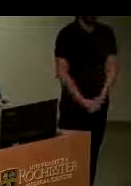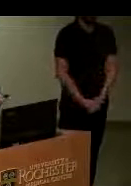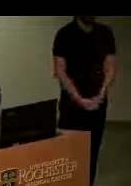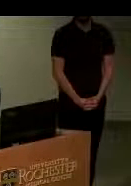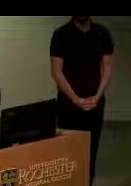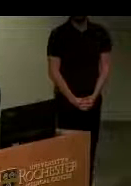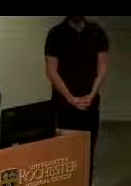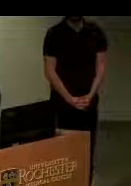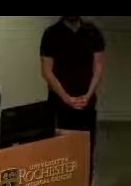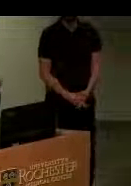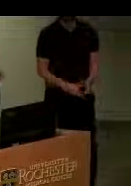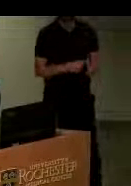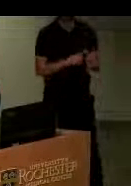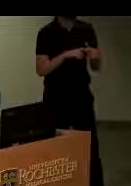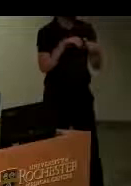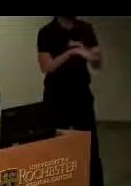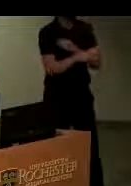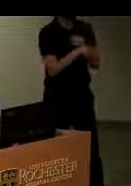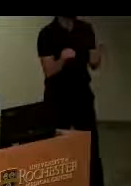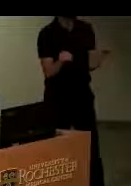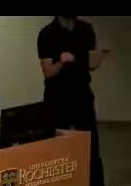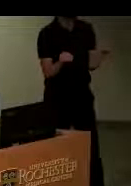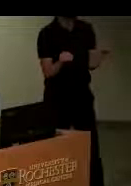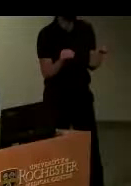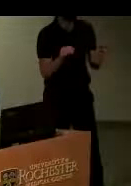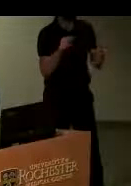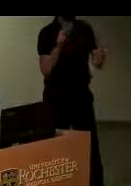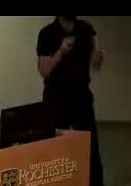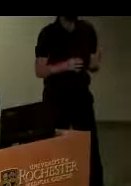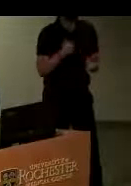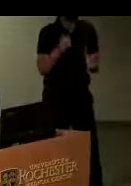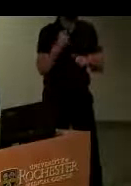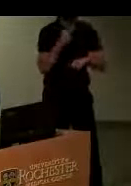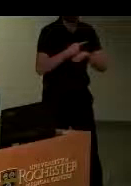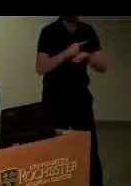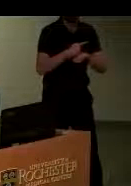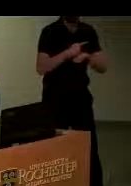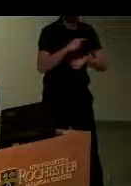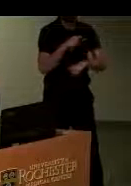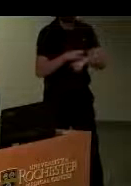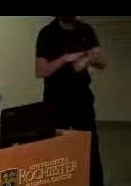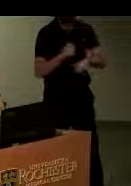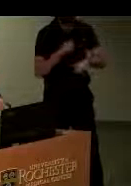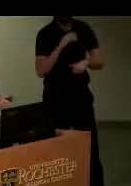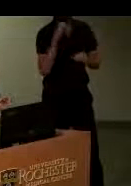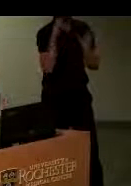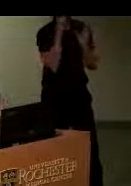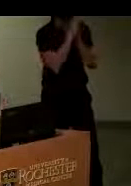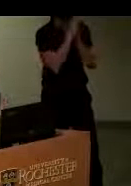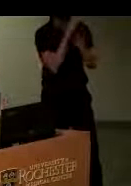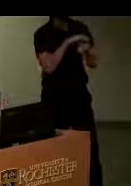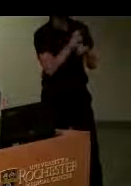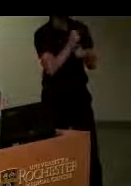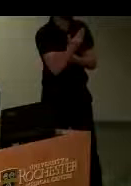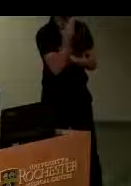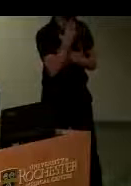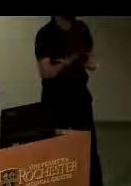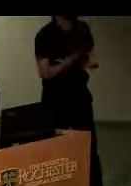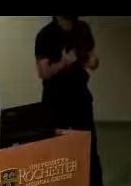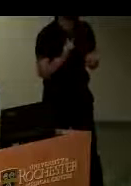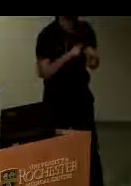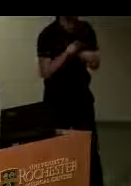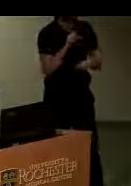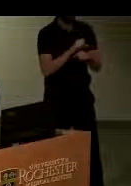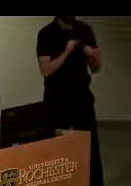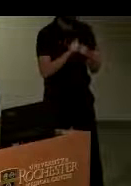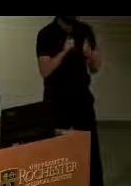Then they go to the office. They decide what day and what time. We put it as a block. Here it's on Tuesday morning, but they work